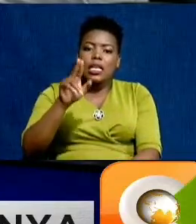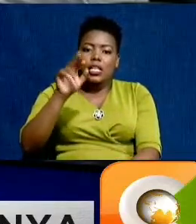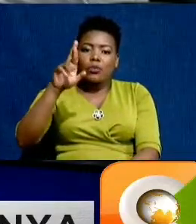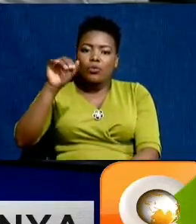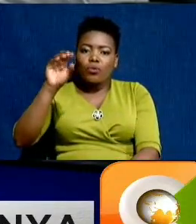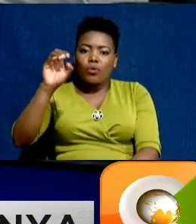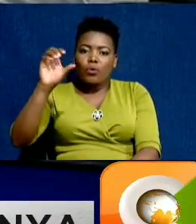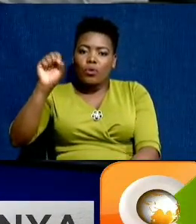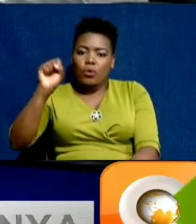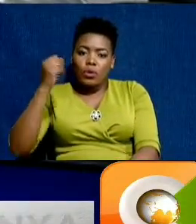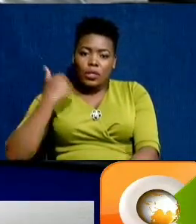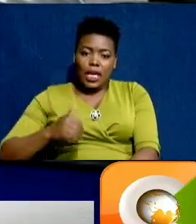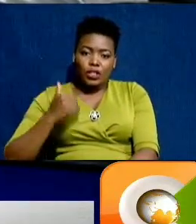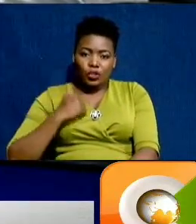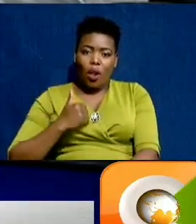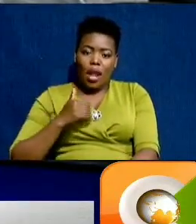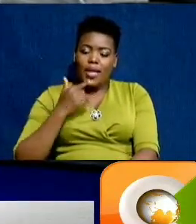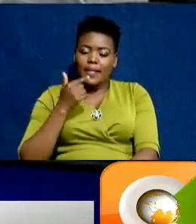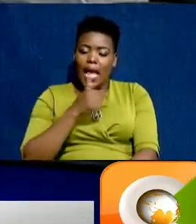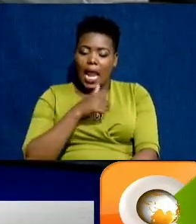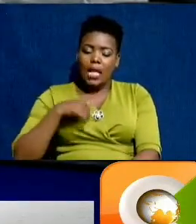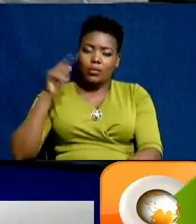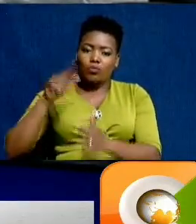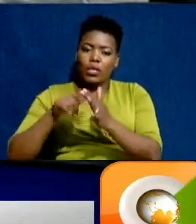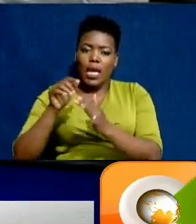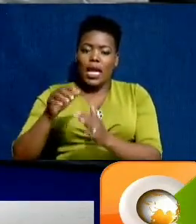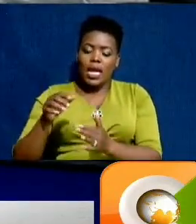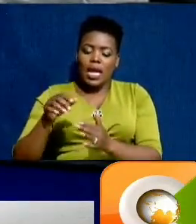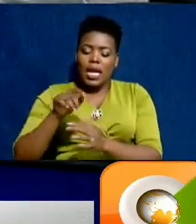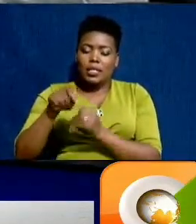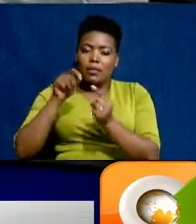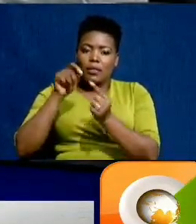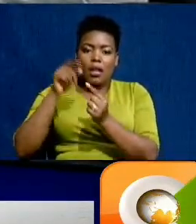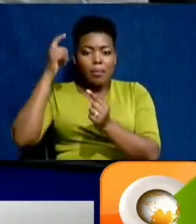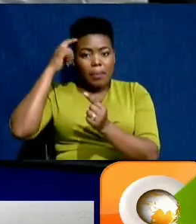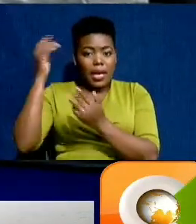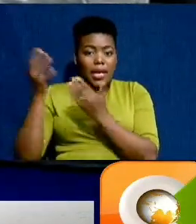us demystify what exactly brain